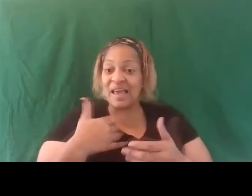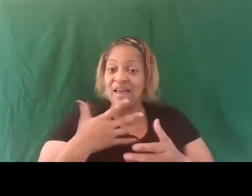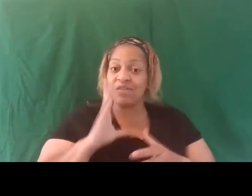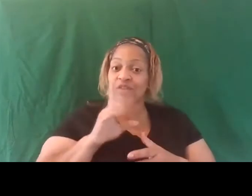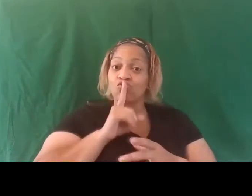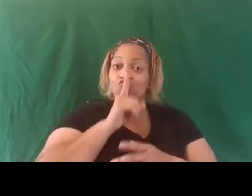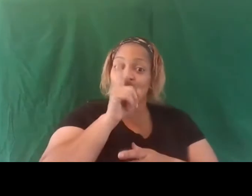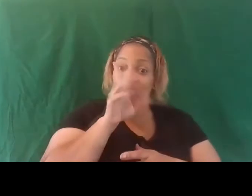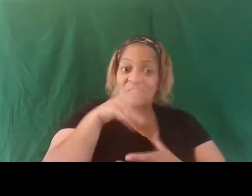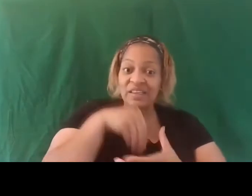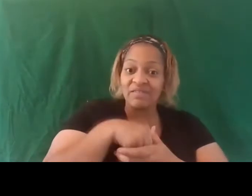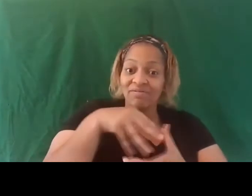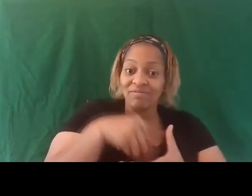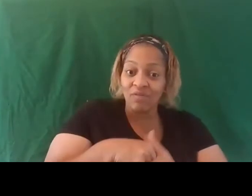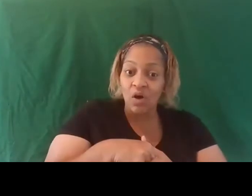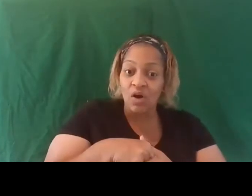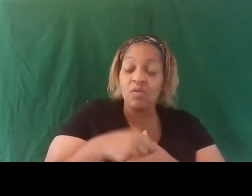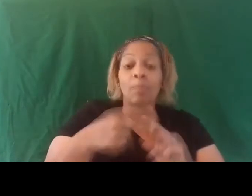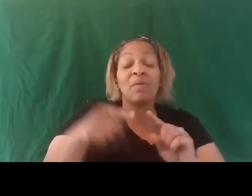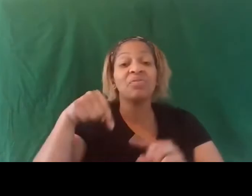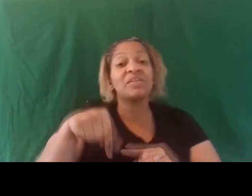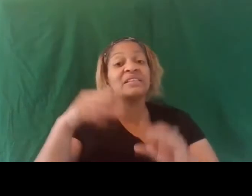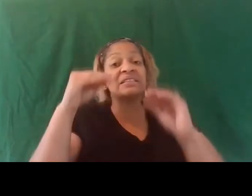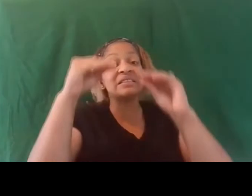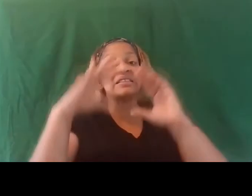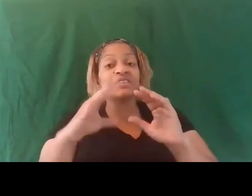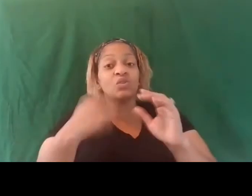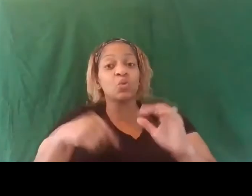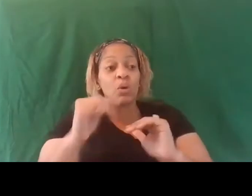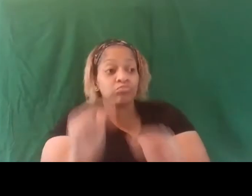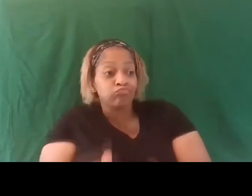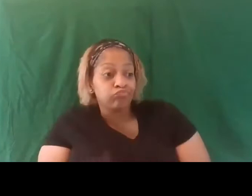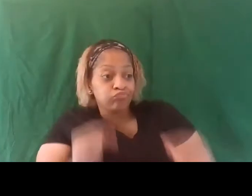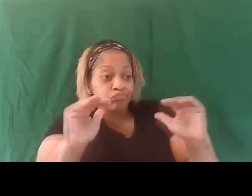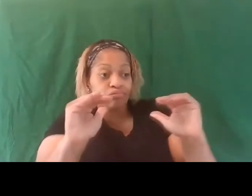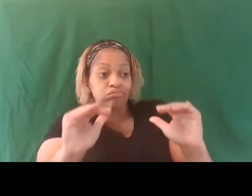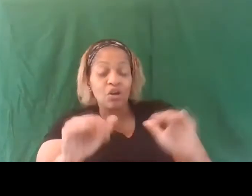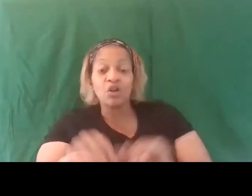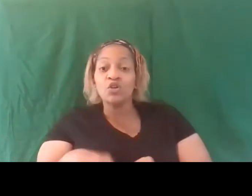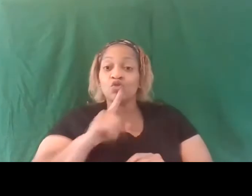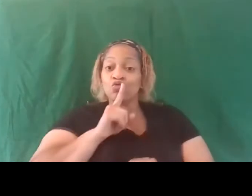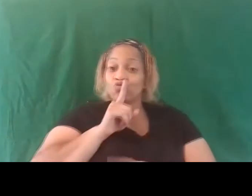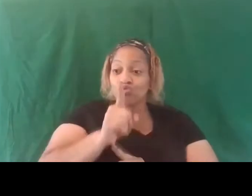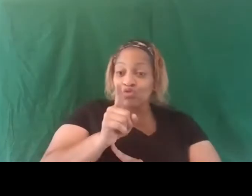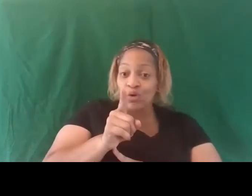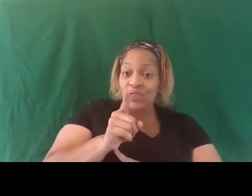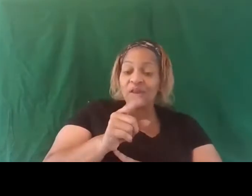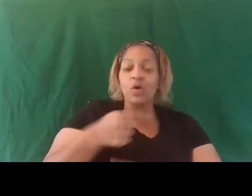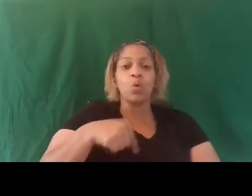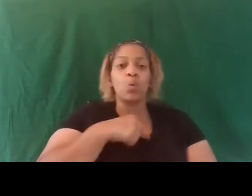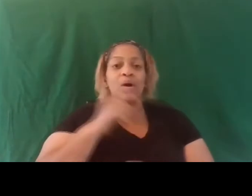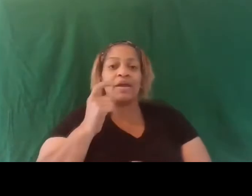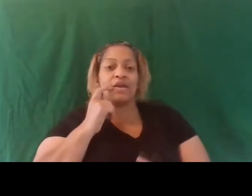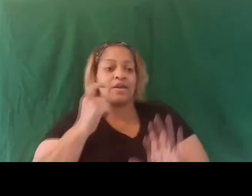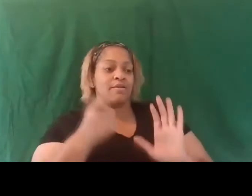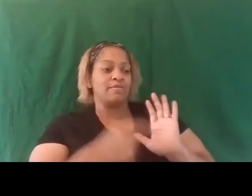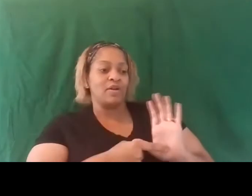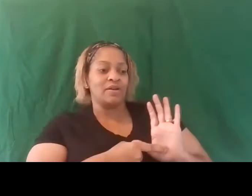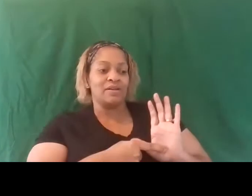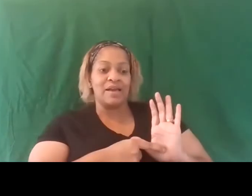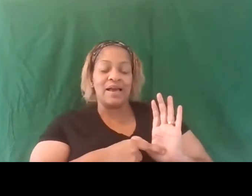But what are we doing in this teaching? We are elevating. So truth, lowercase t, we are recognizing the ultimate